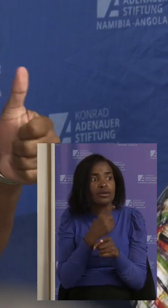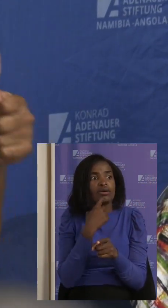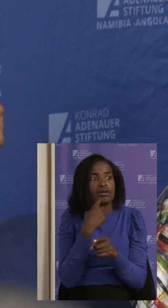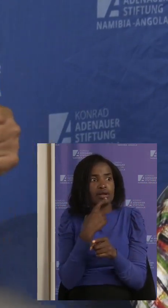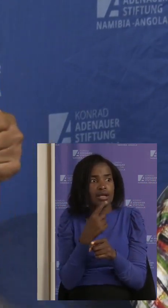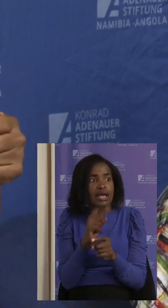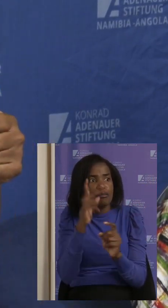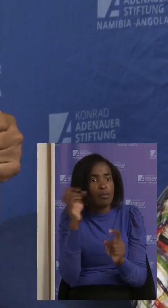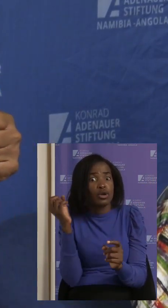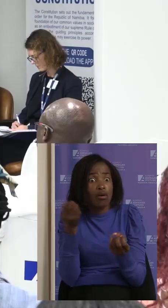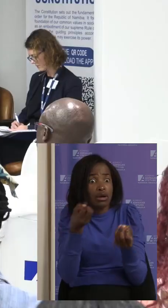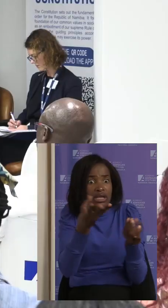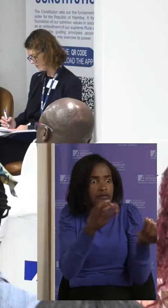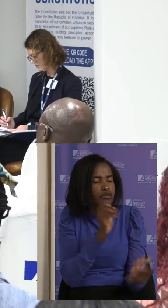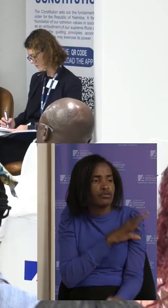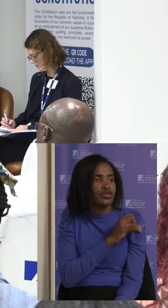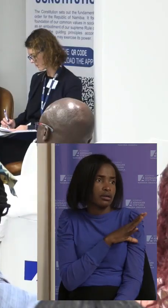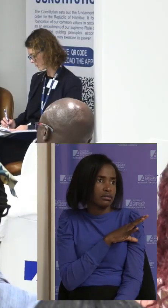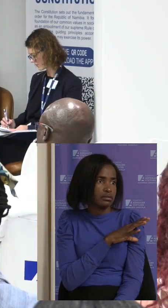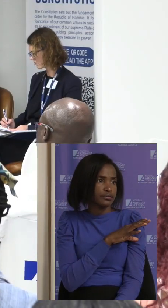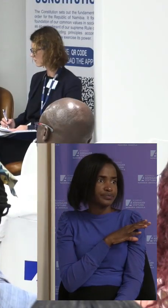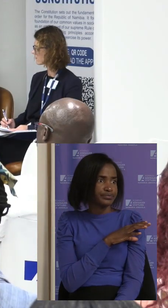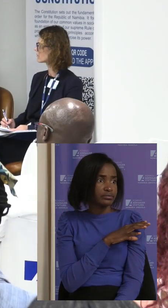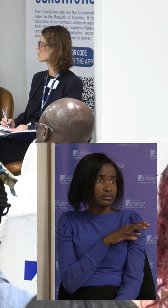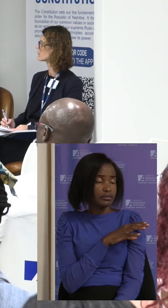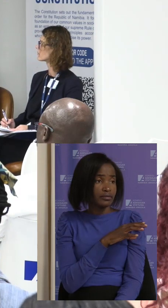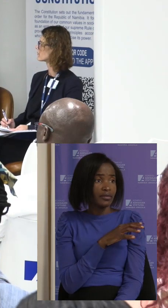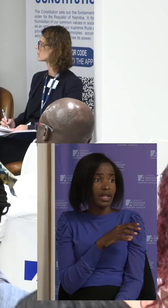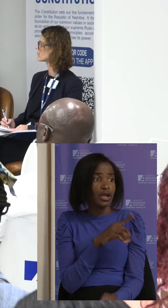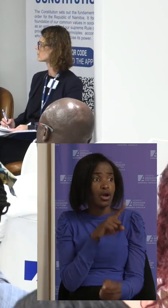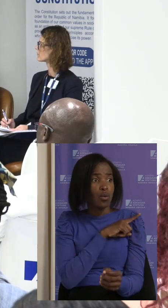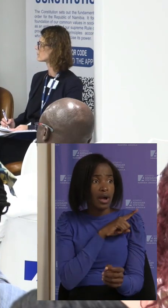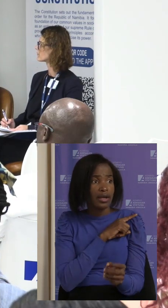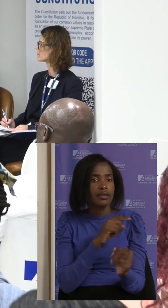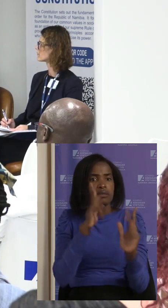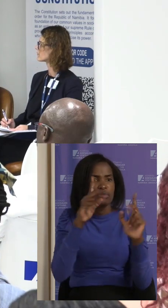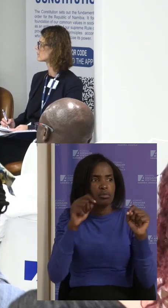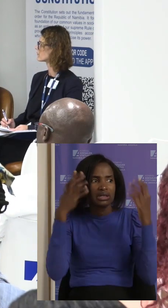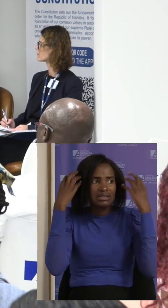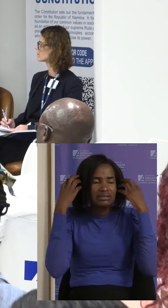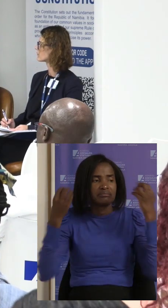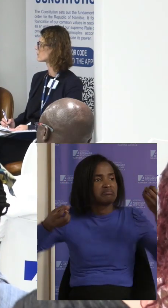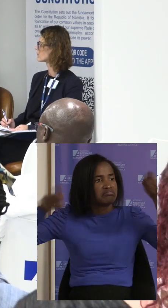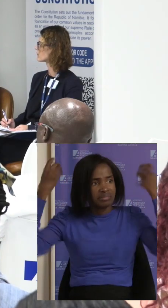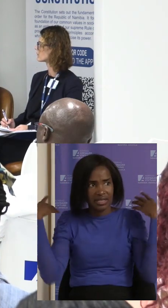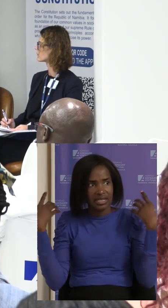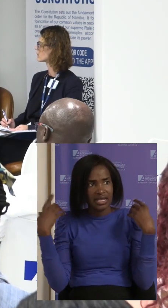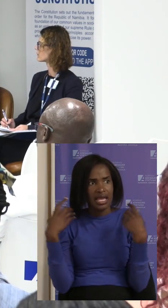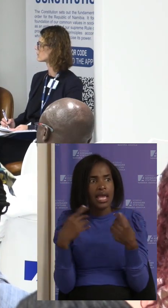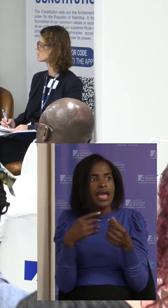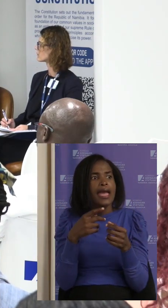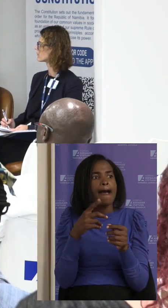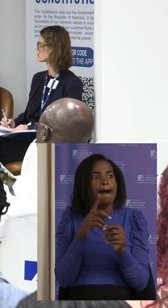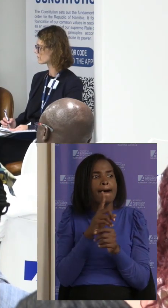among the citizen, to create a culture of ignorance and passive